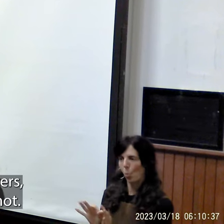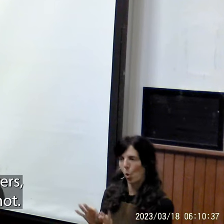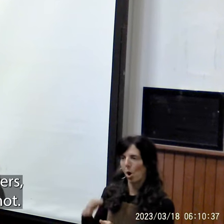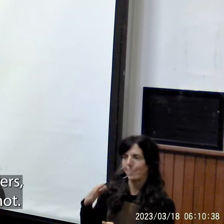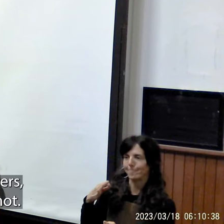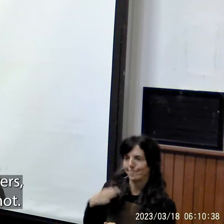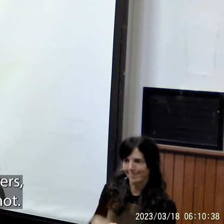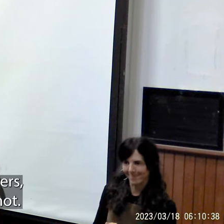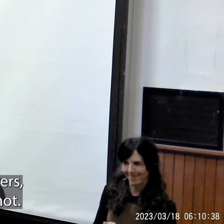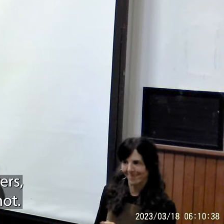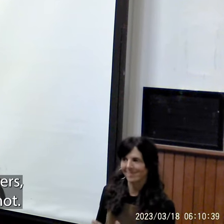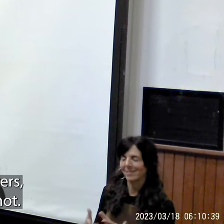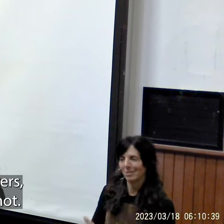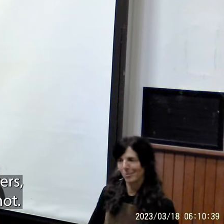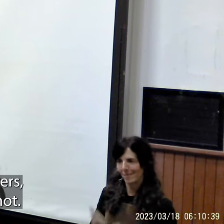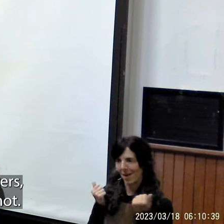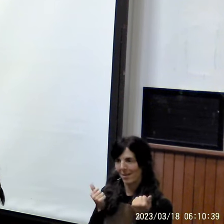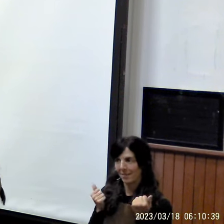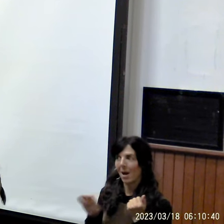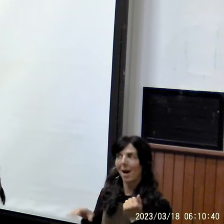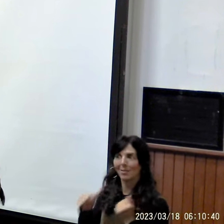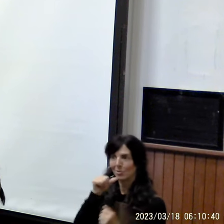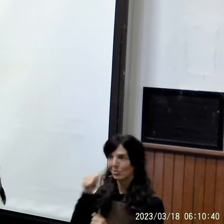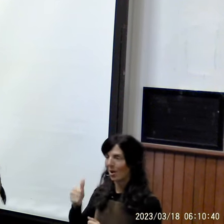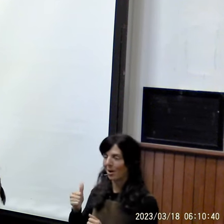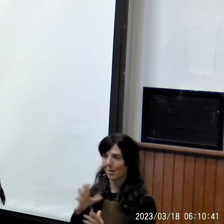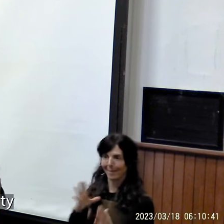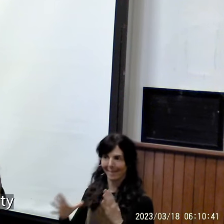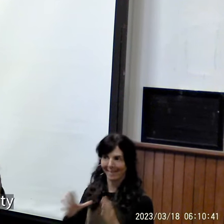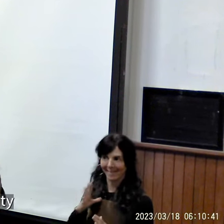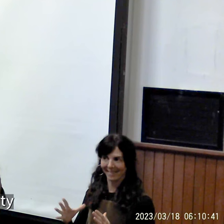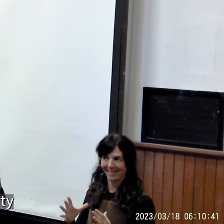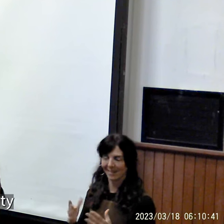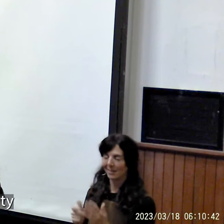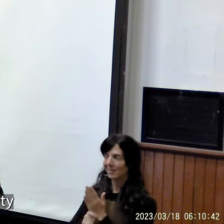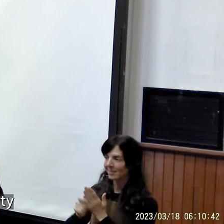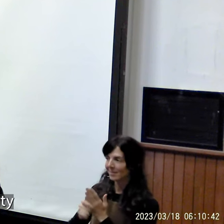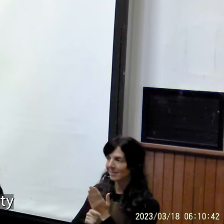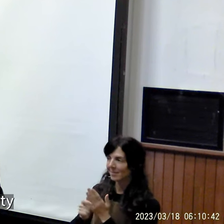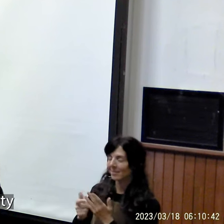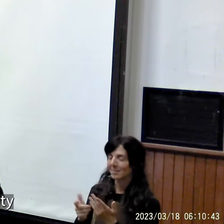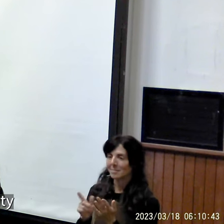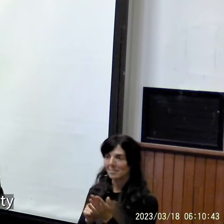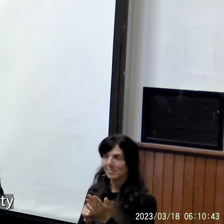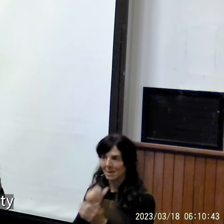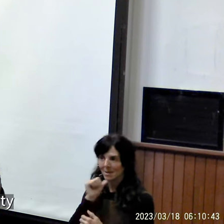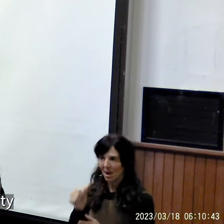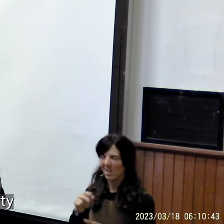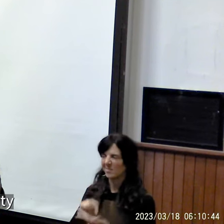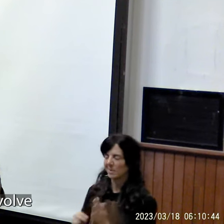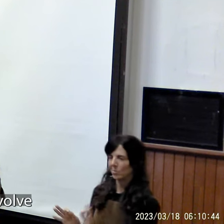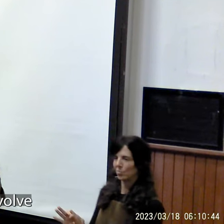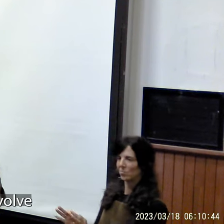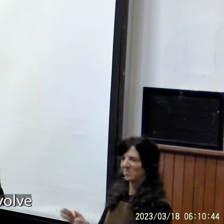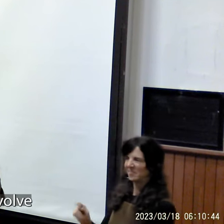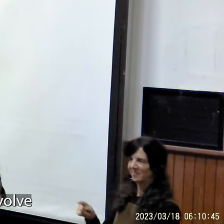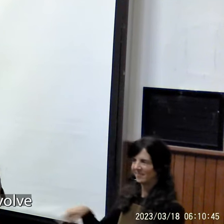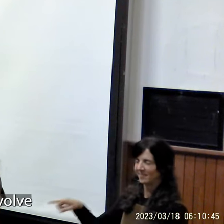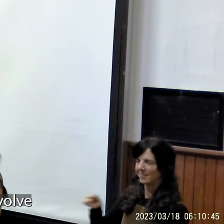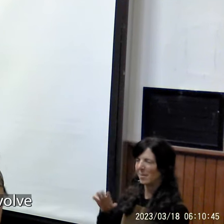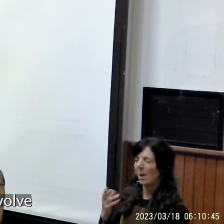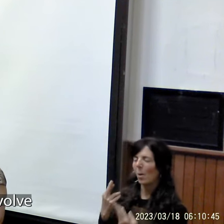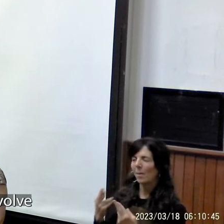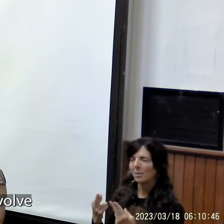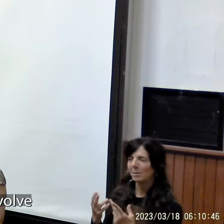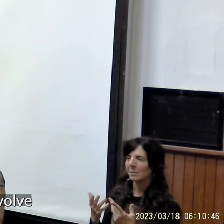on those mm-hmm. magazine covers, and who are the people that are not. But my hope is for a continued fugitivity of transness mm-hmm.